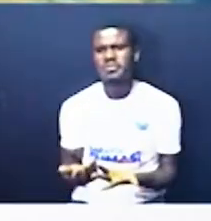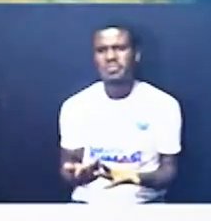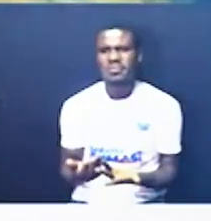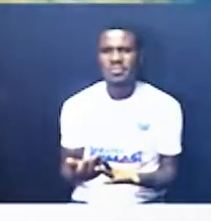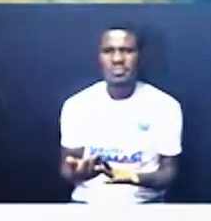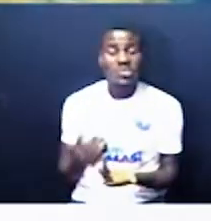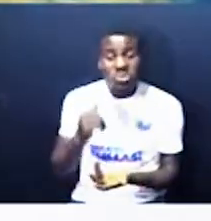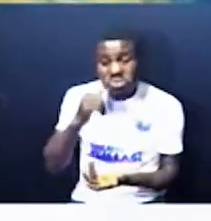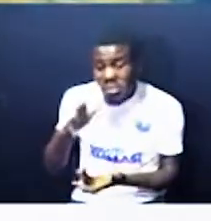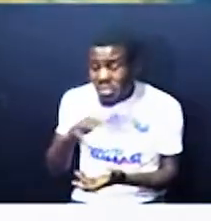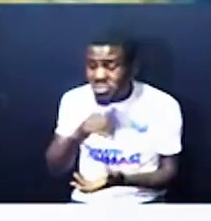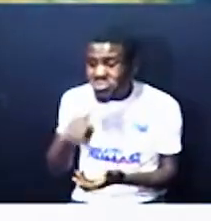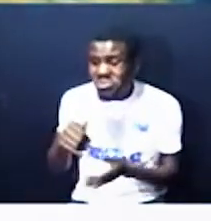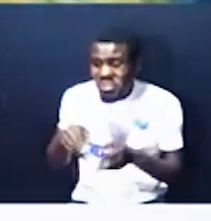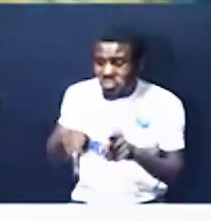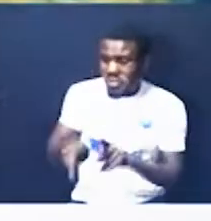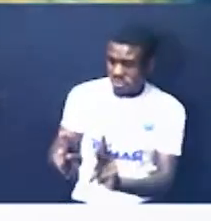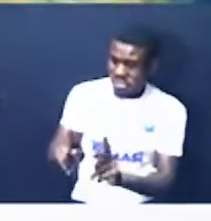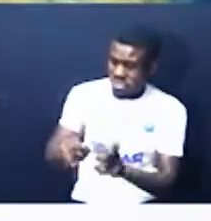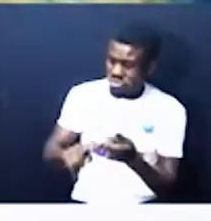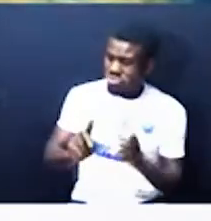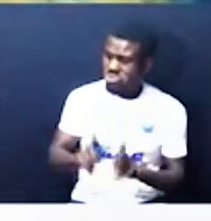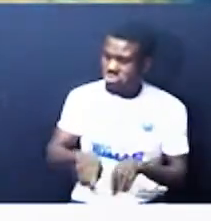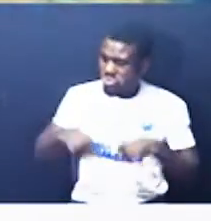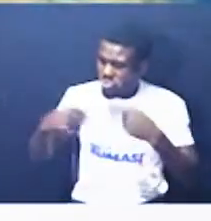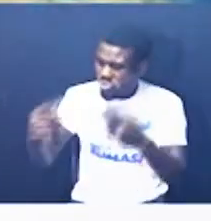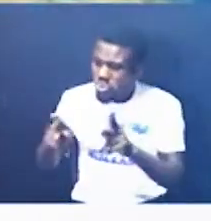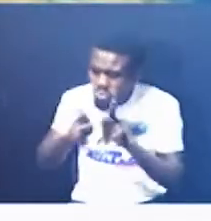She was not permitted in public